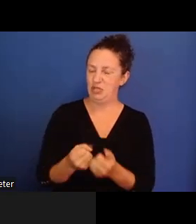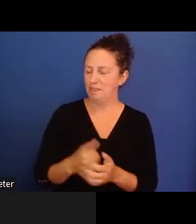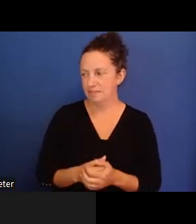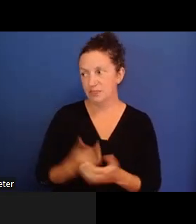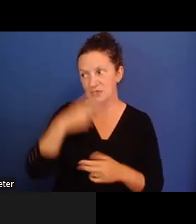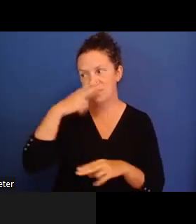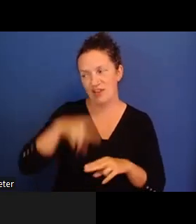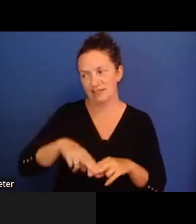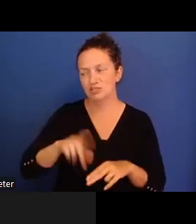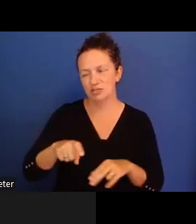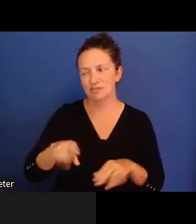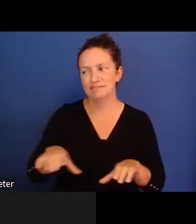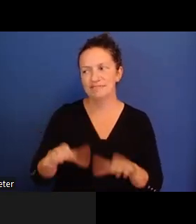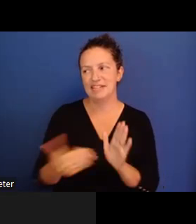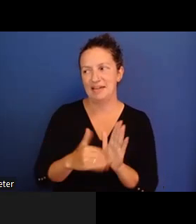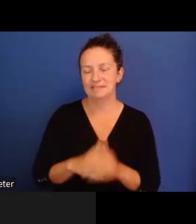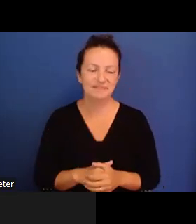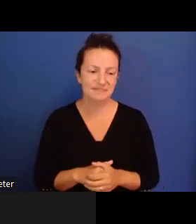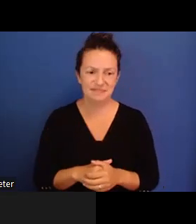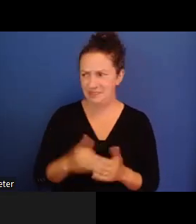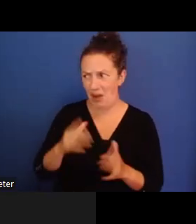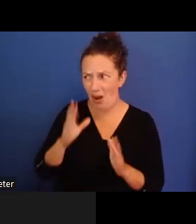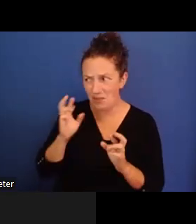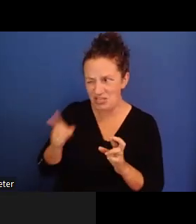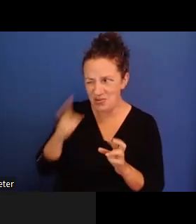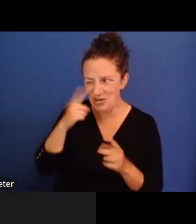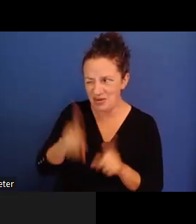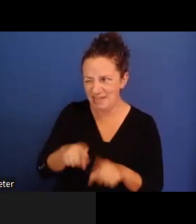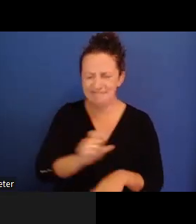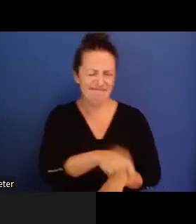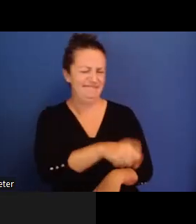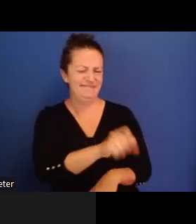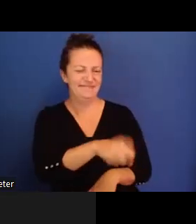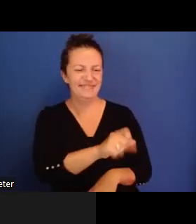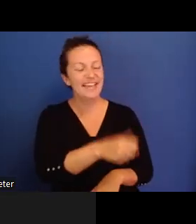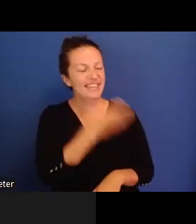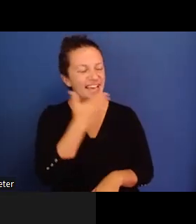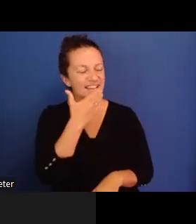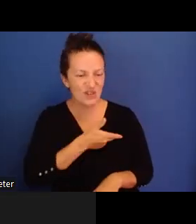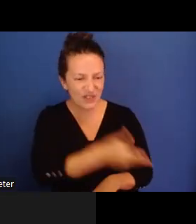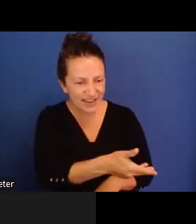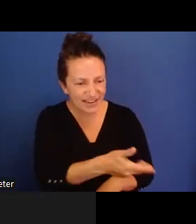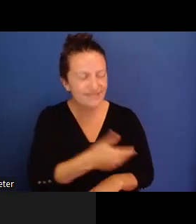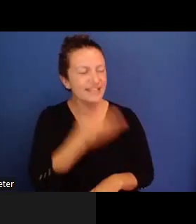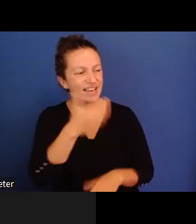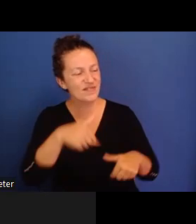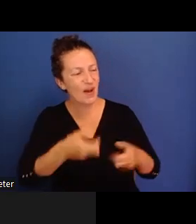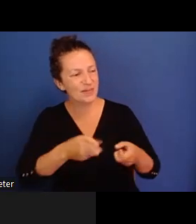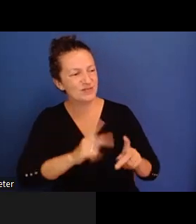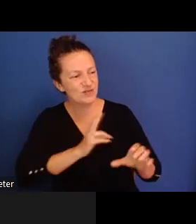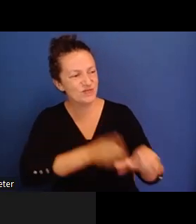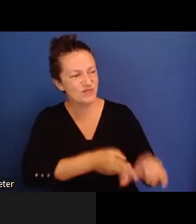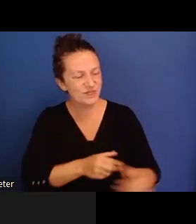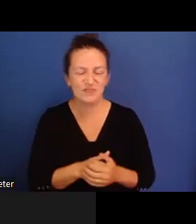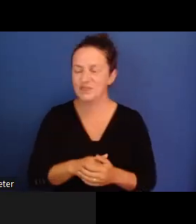again. I hope you agree. Absolutely. And thank uh, you for the invite and the opportunity. Oh, you're so